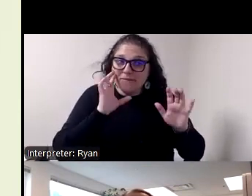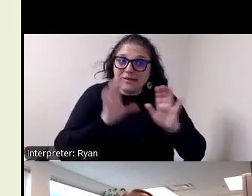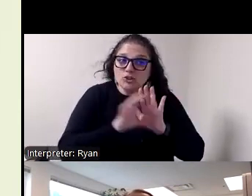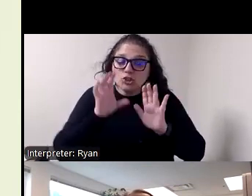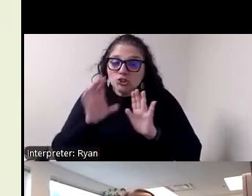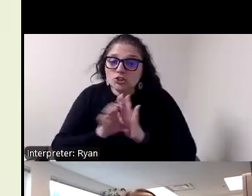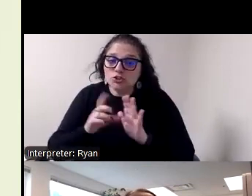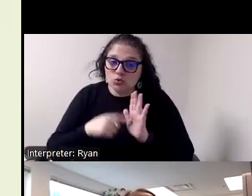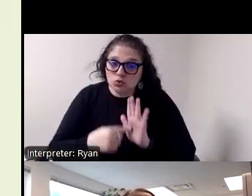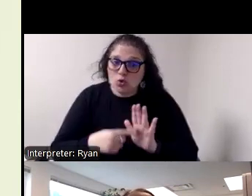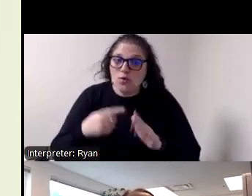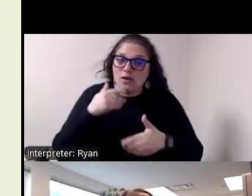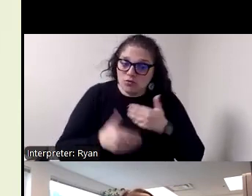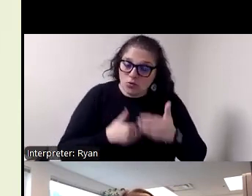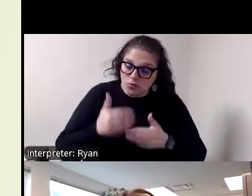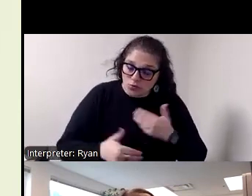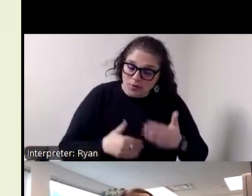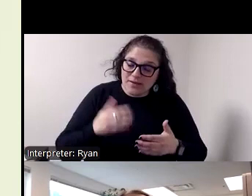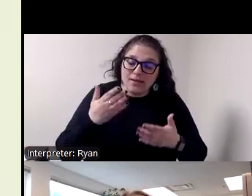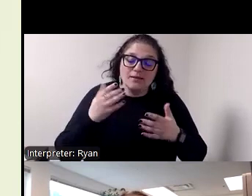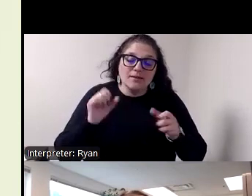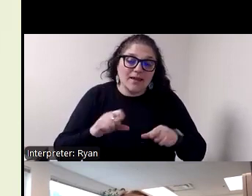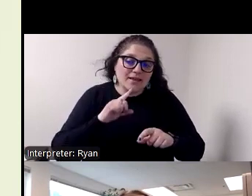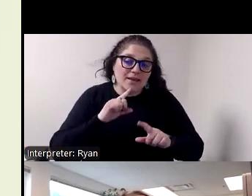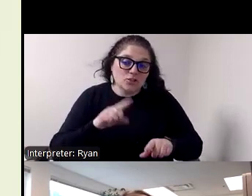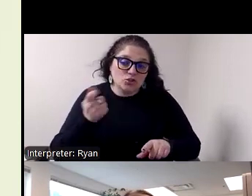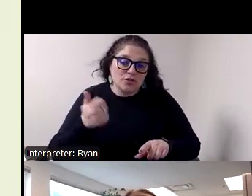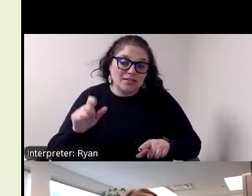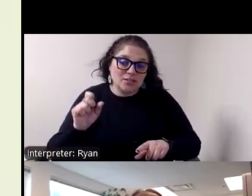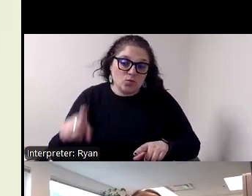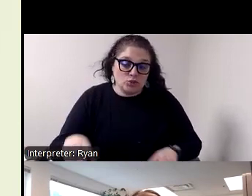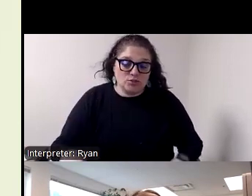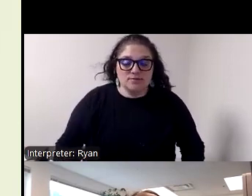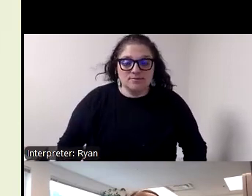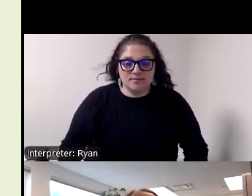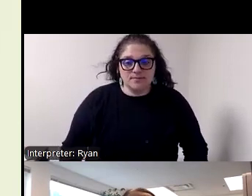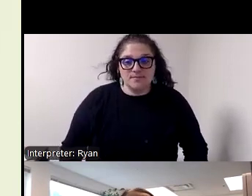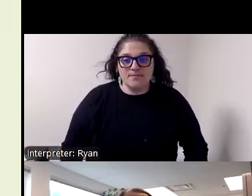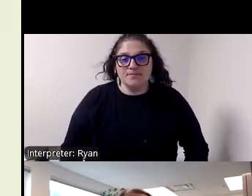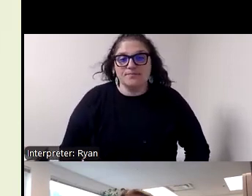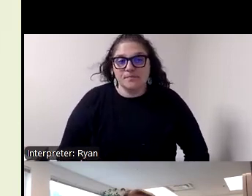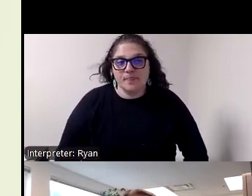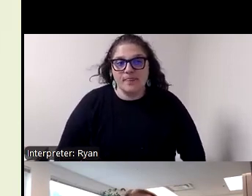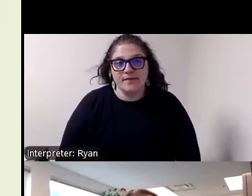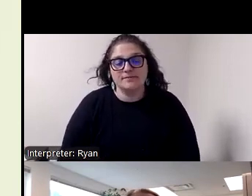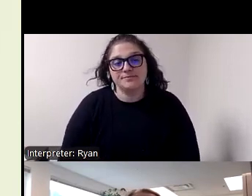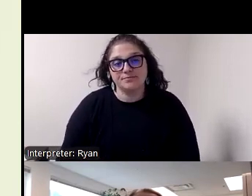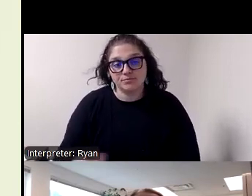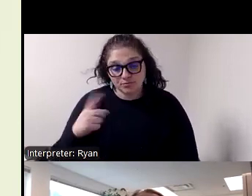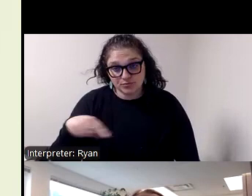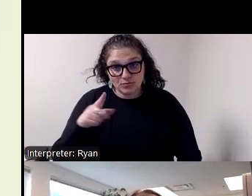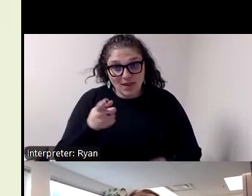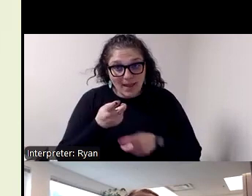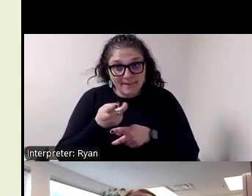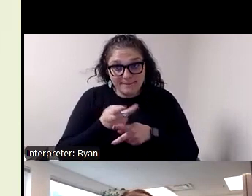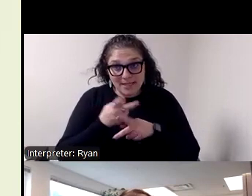you guys, and we'll walk through it, and I will answer any of your questions that you might have. So as your manager, first you're going to want to